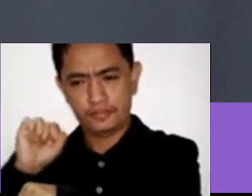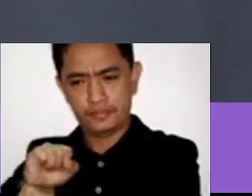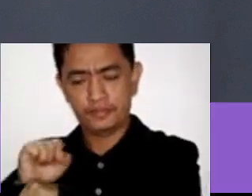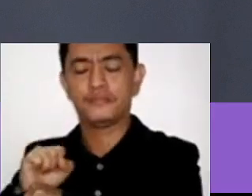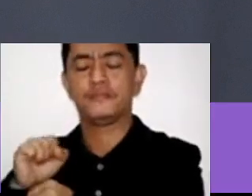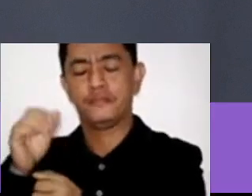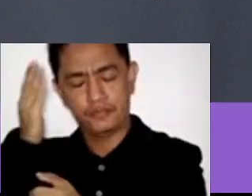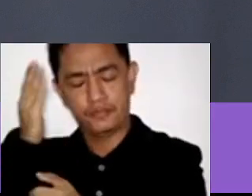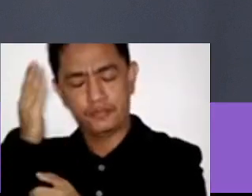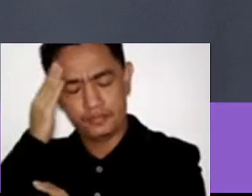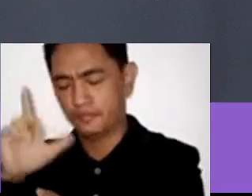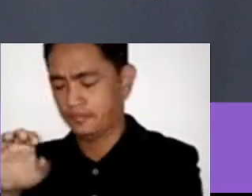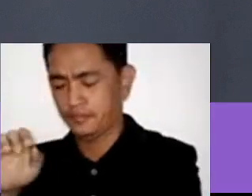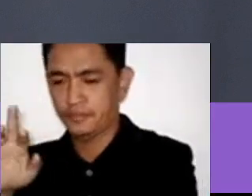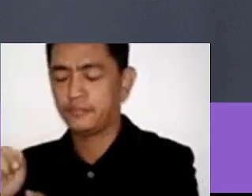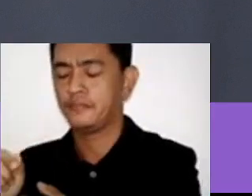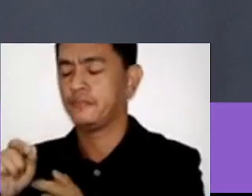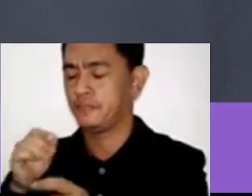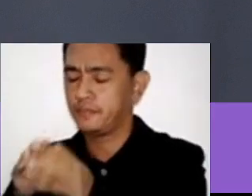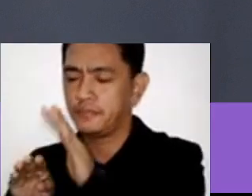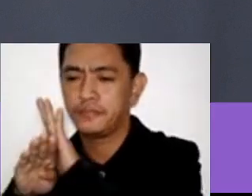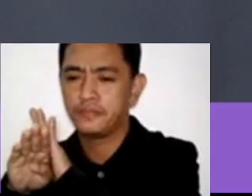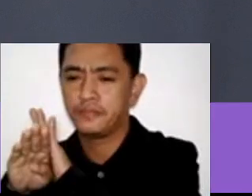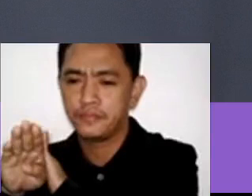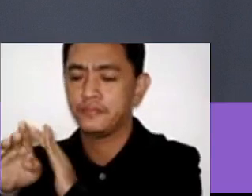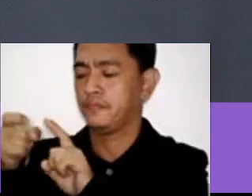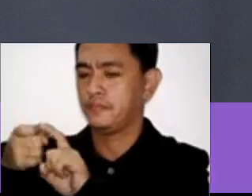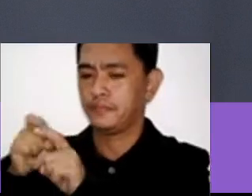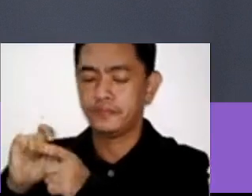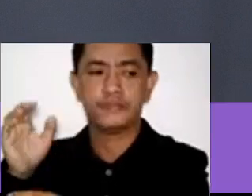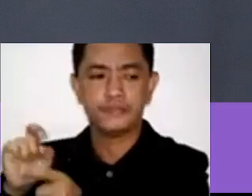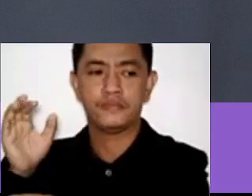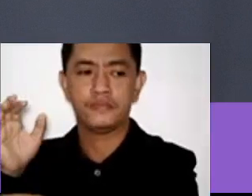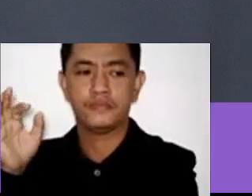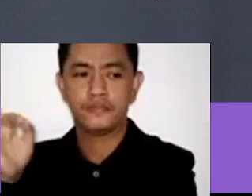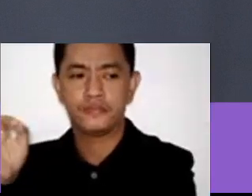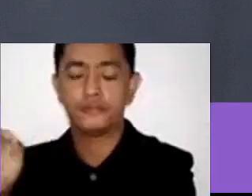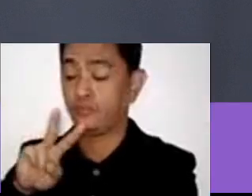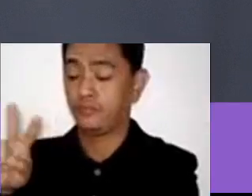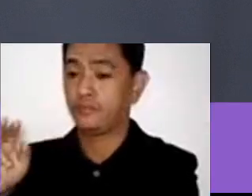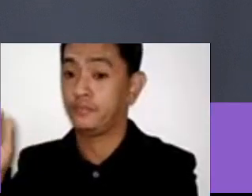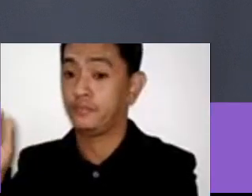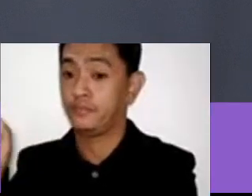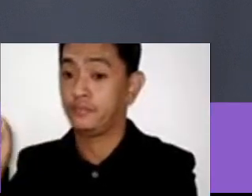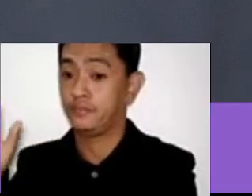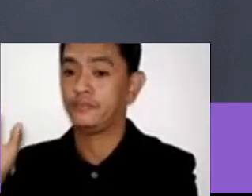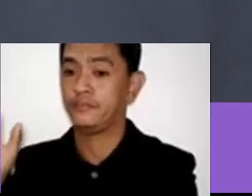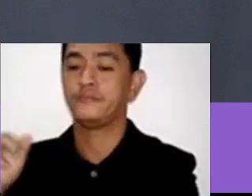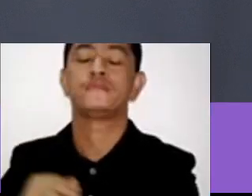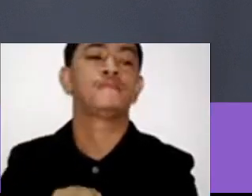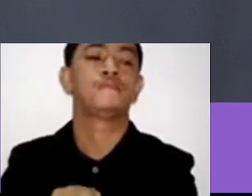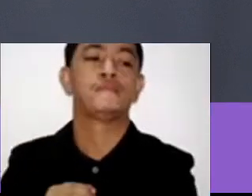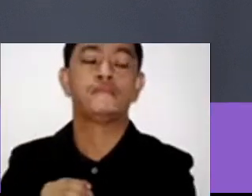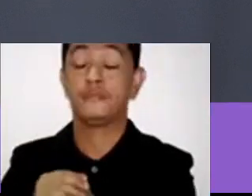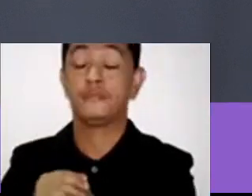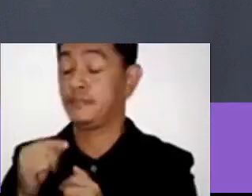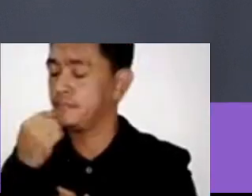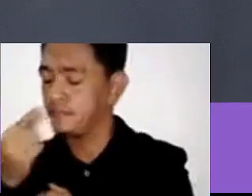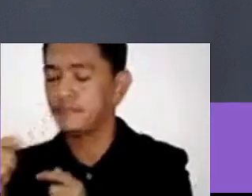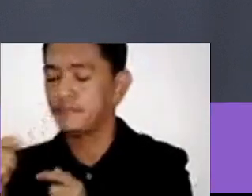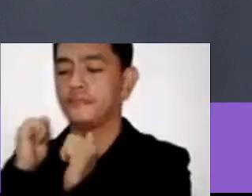improvement from the 90.3% in 2013. By definition, the